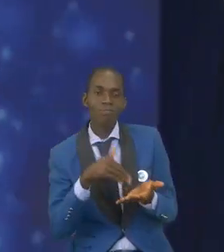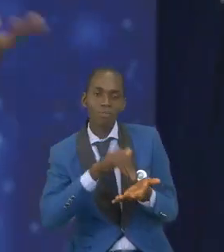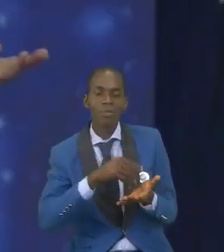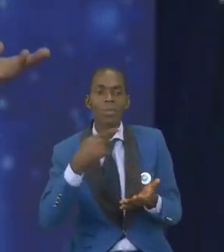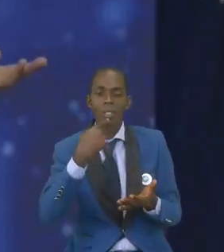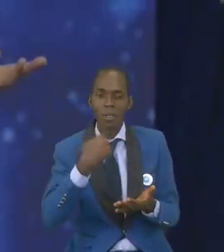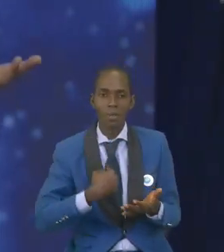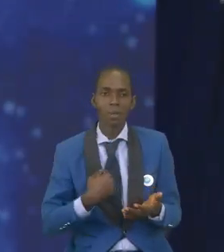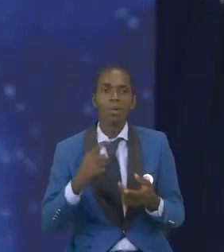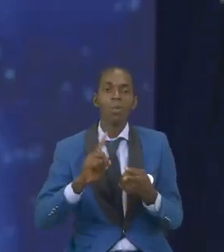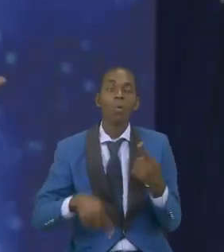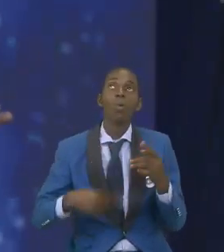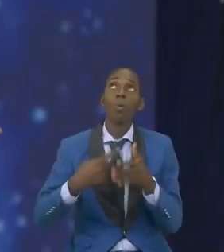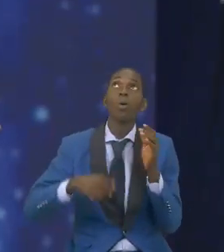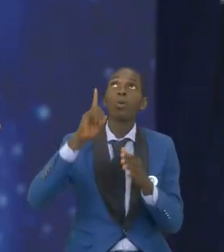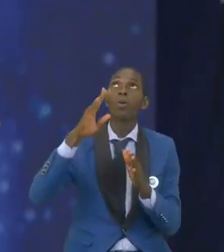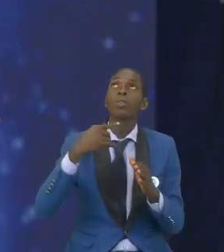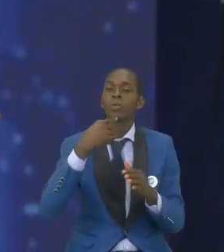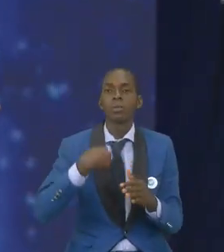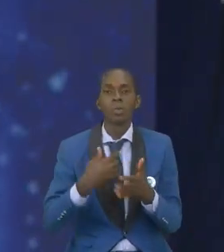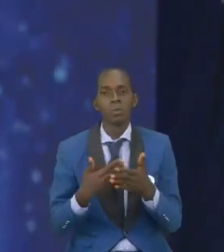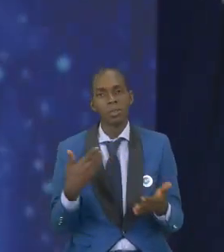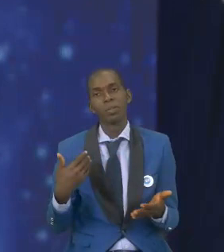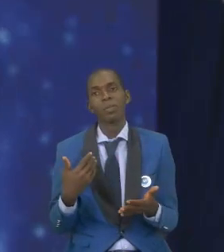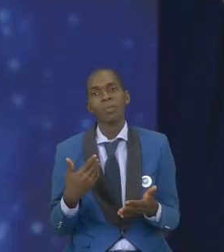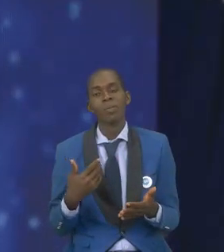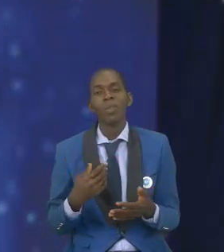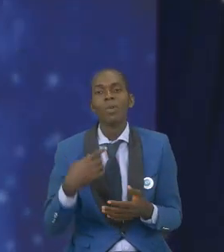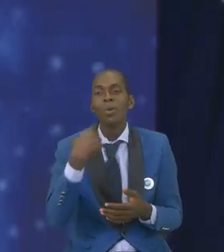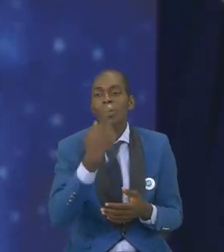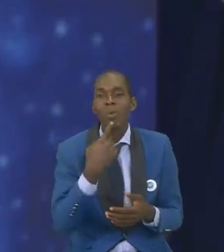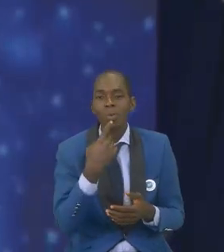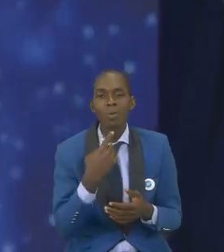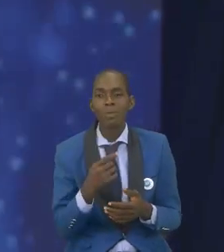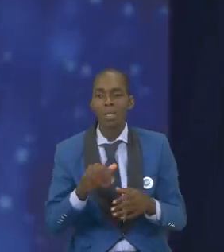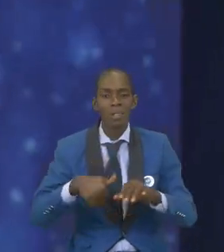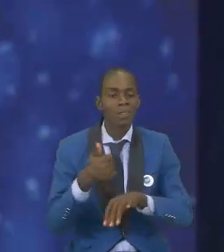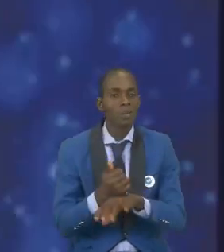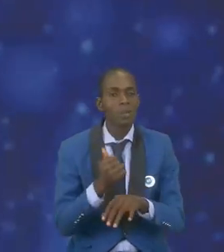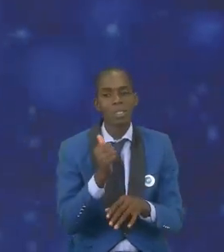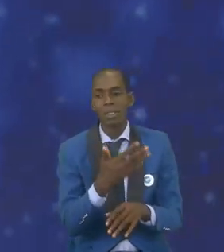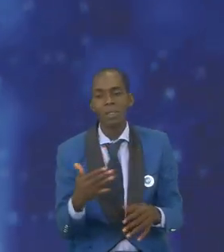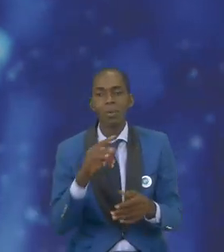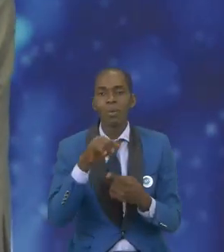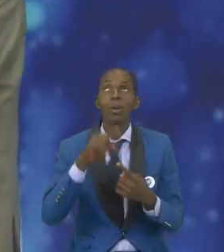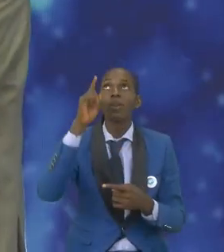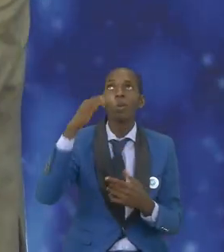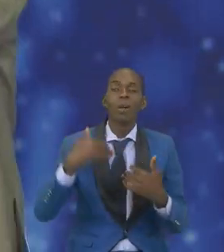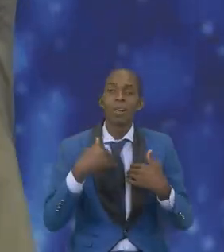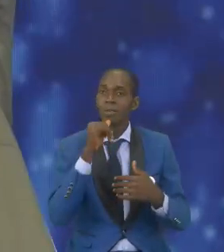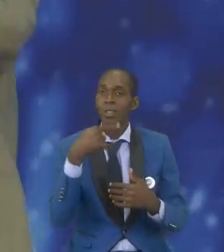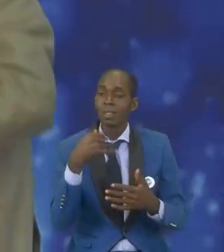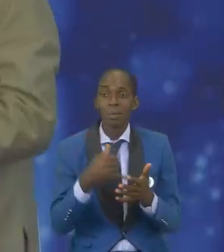has said." Who affirms a thing when God has not said it? And because God has said